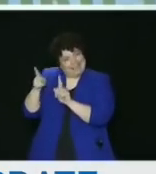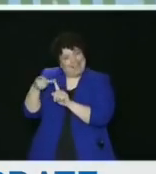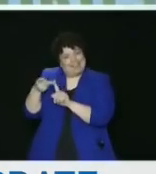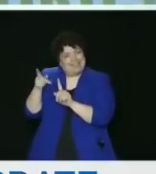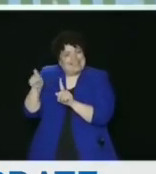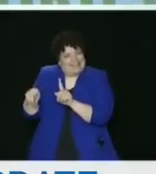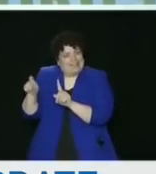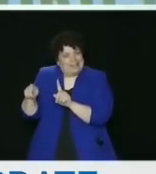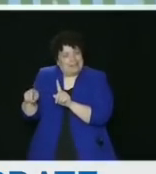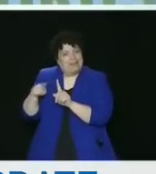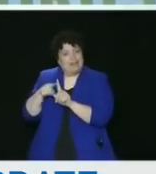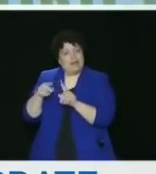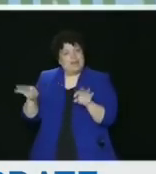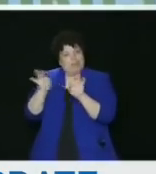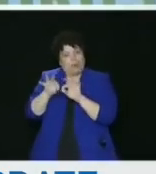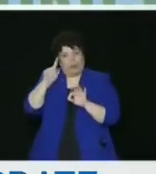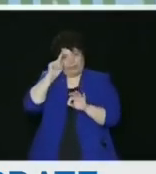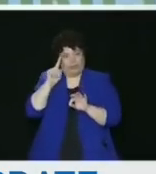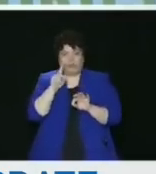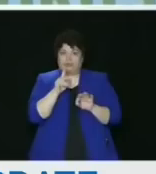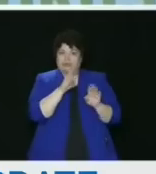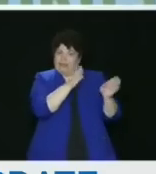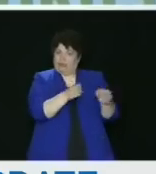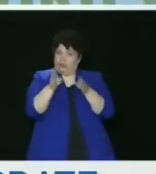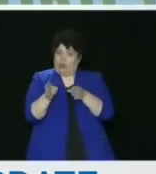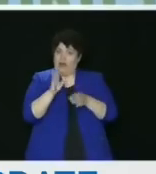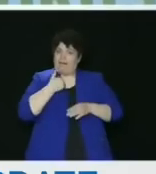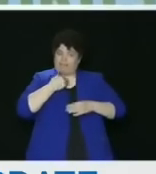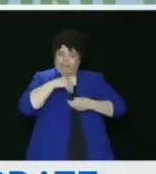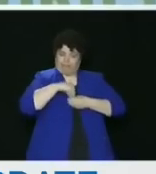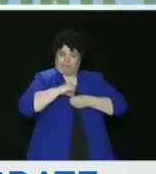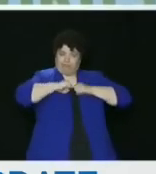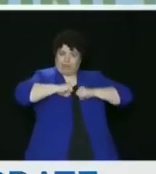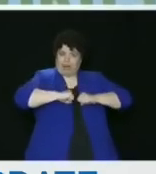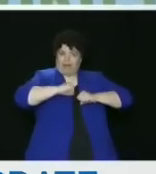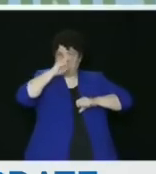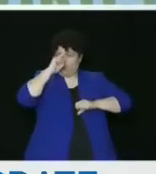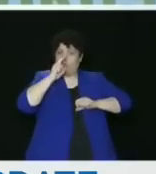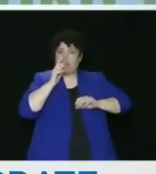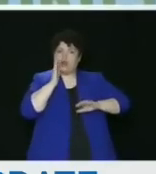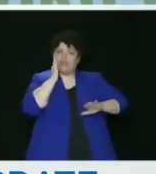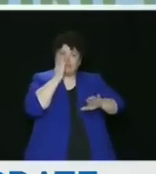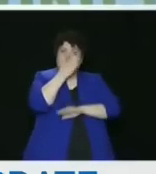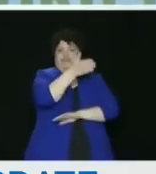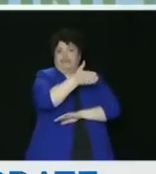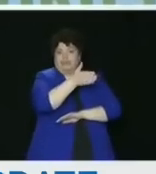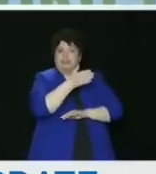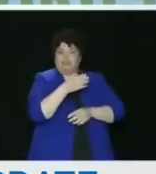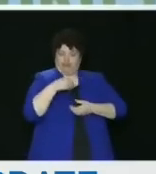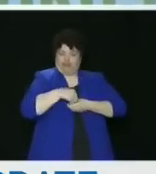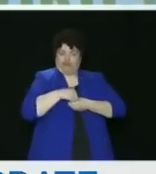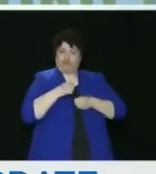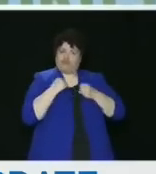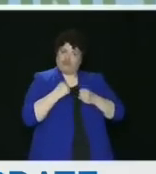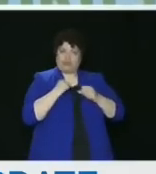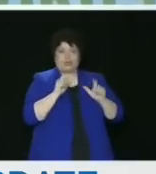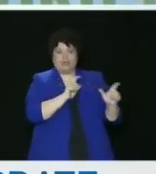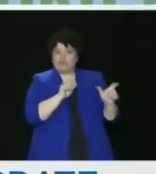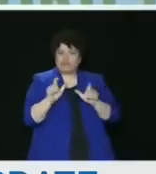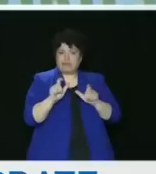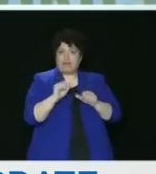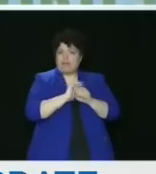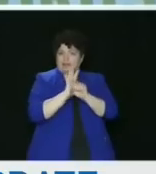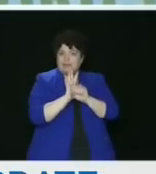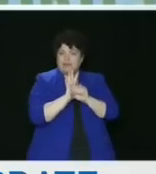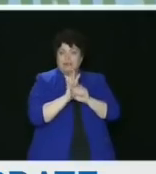important for individual protection over the longer term. It is very important. So